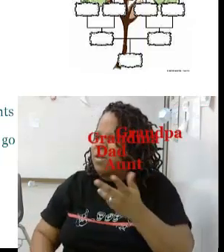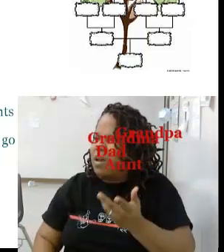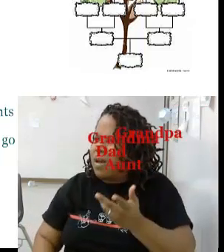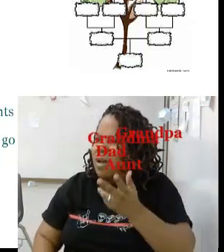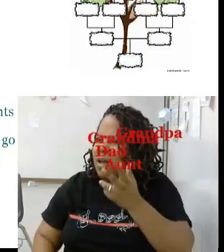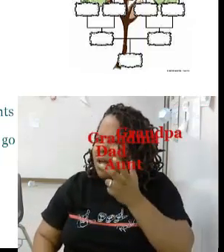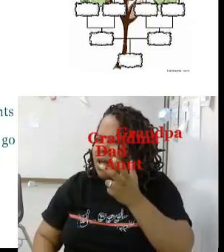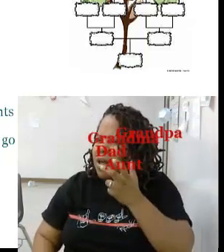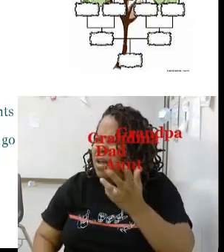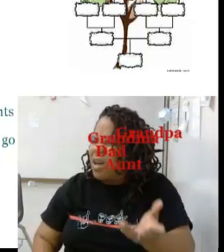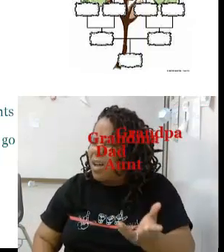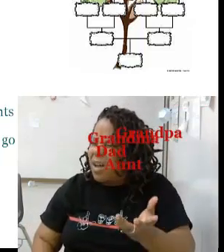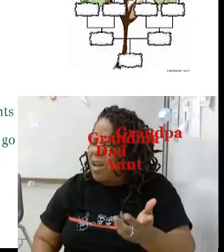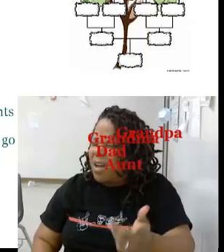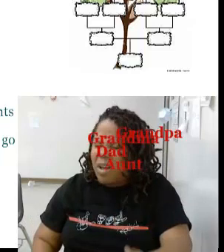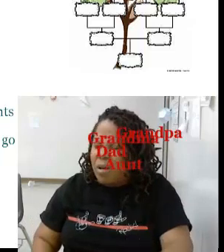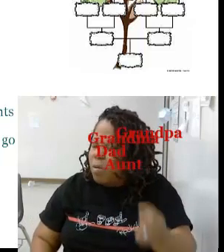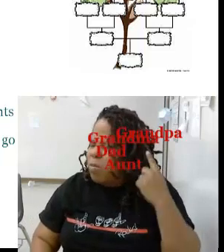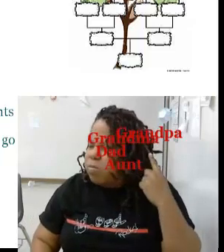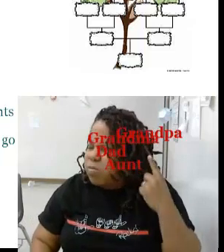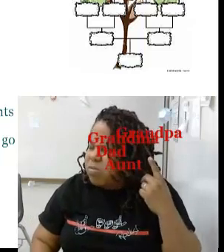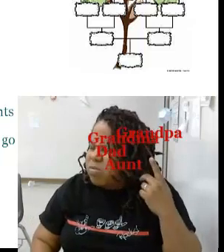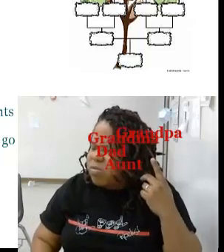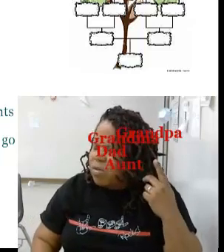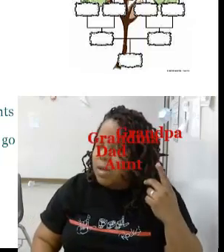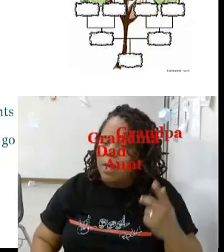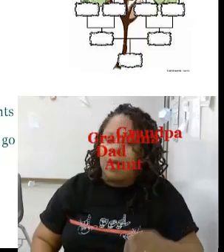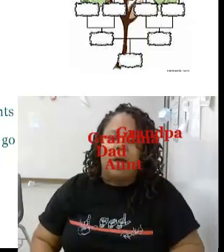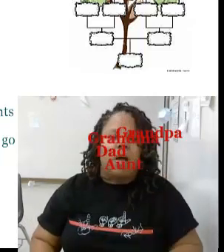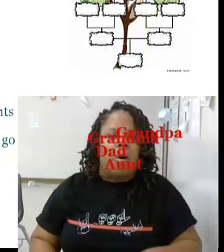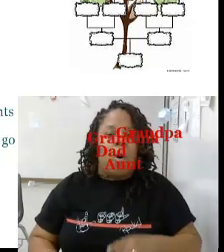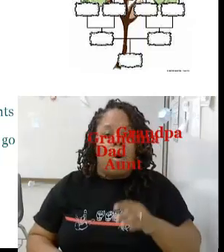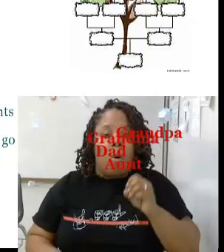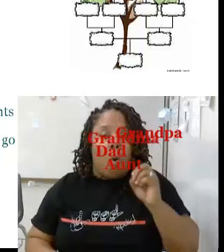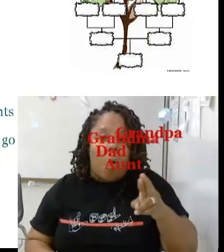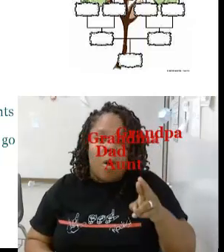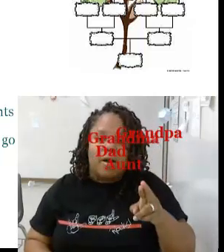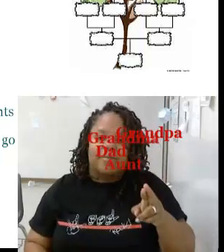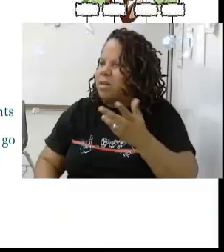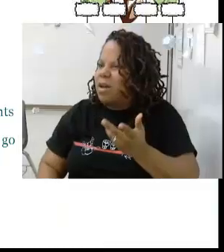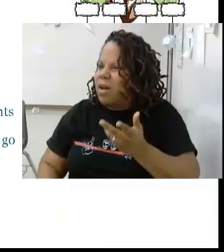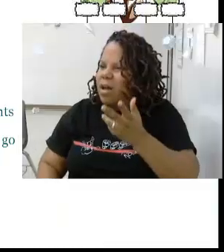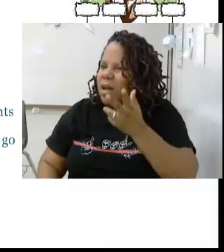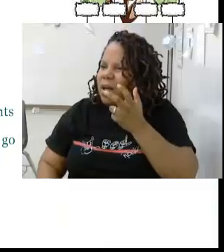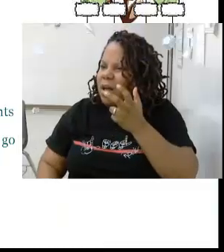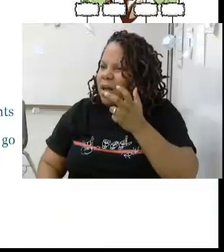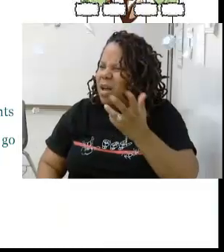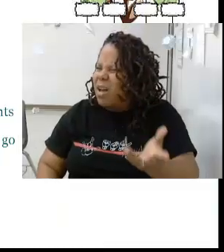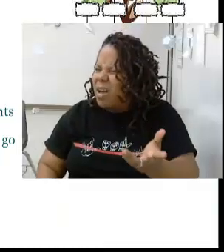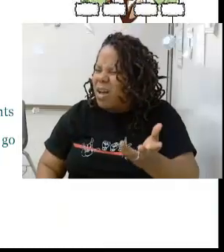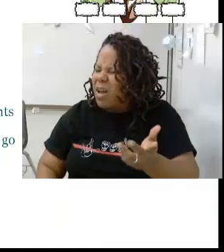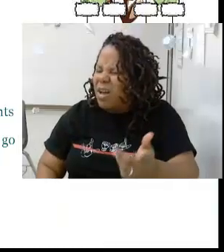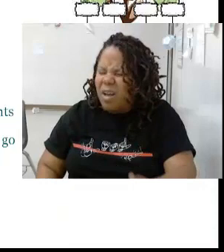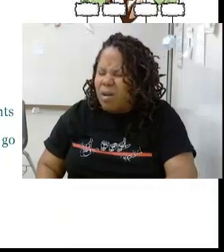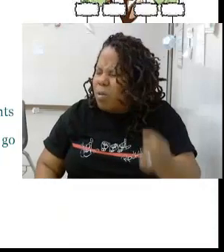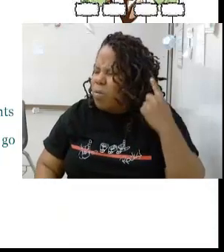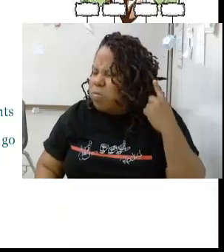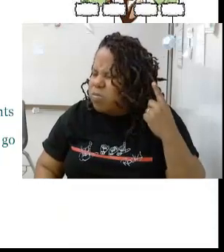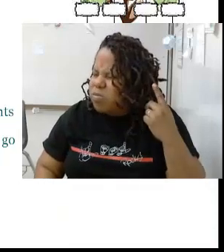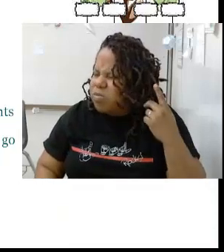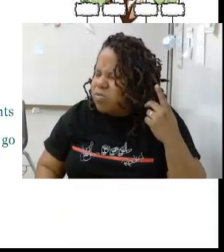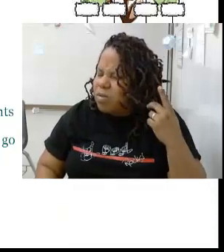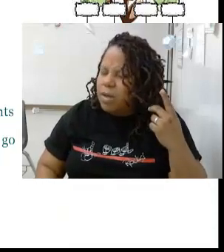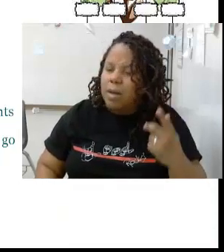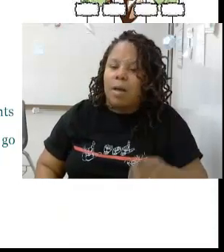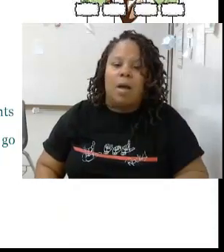getting outside the signing space. This is important as well, because when you're indexing and pointing to these people and setting them up, you need to make sure that you're